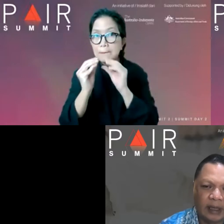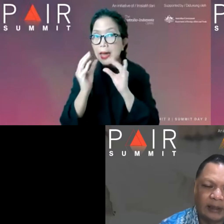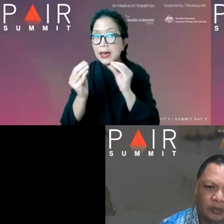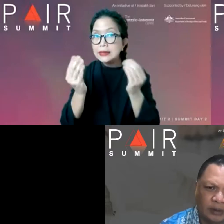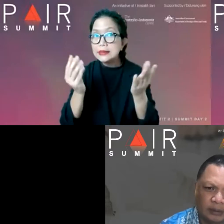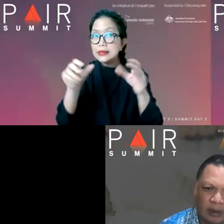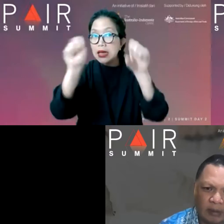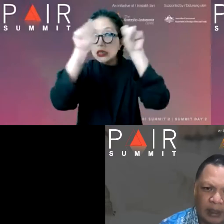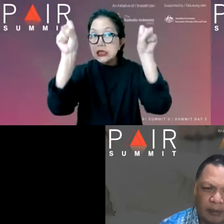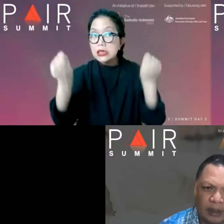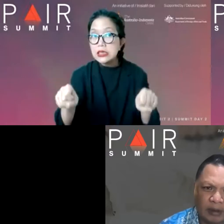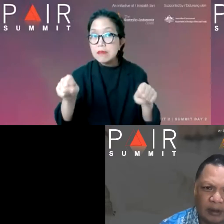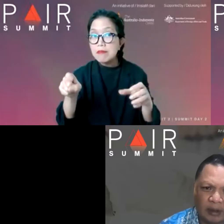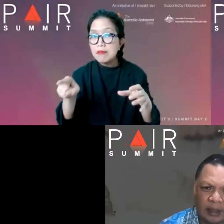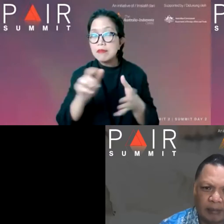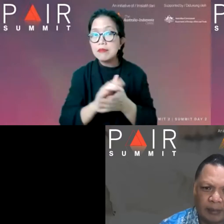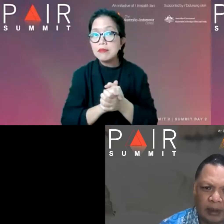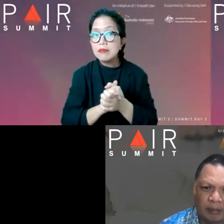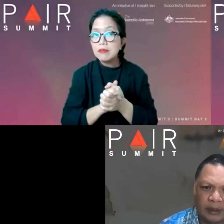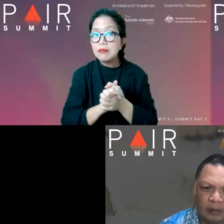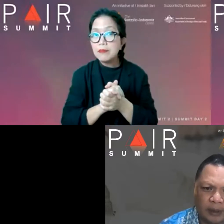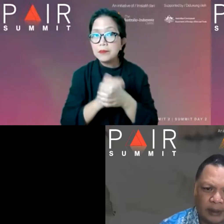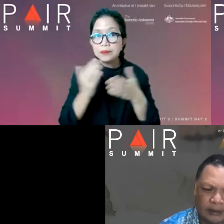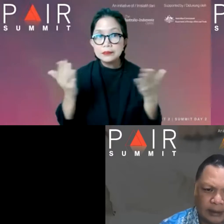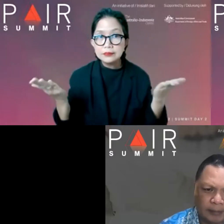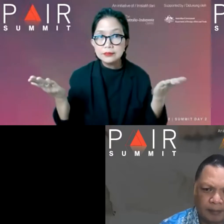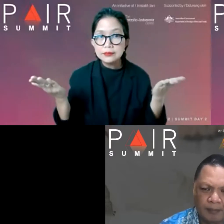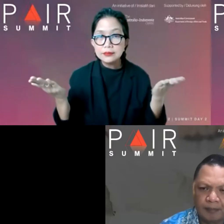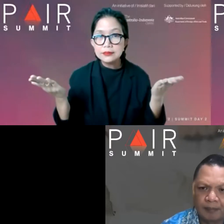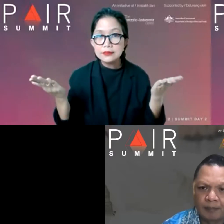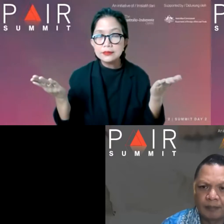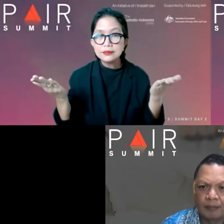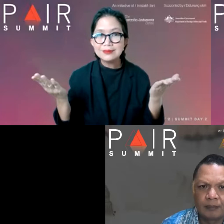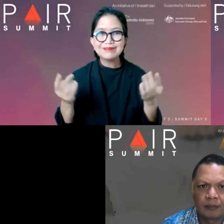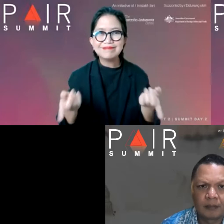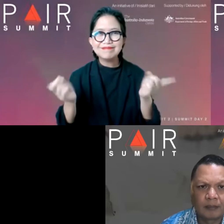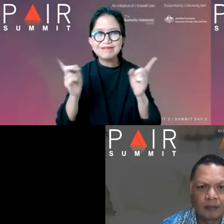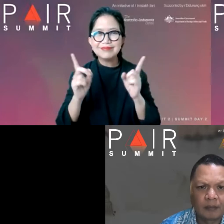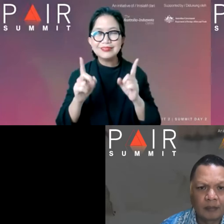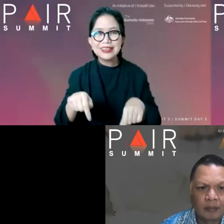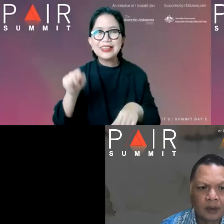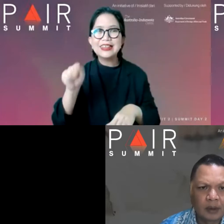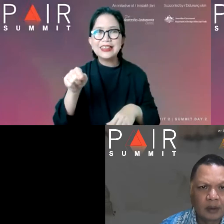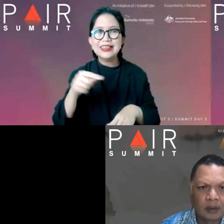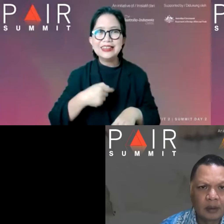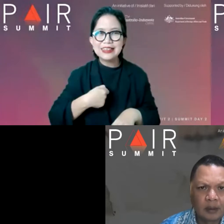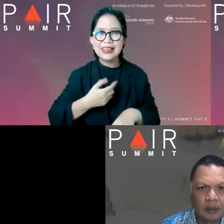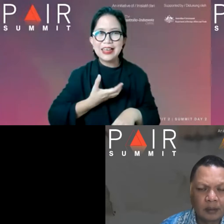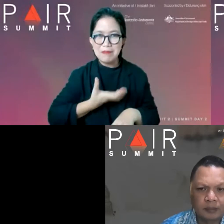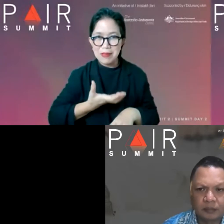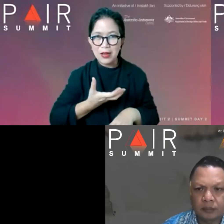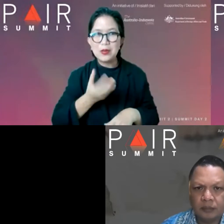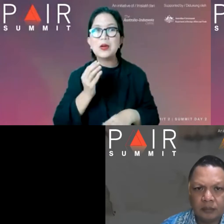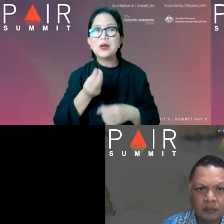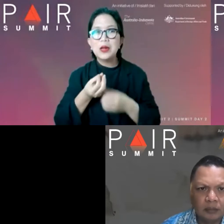Mm-hmm. I just wanted to pick up on that particular point. Thanks, Helen. No, that's great. Thank you. We've got